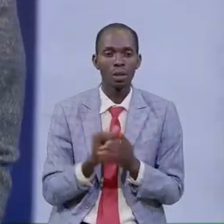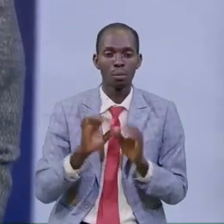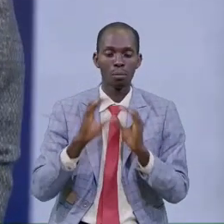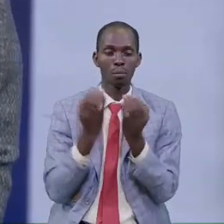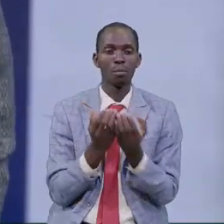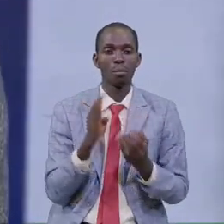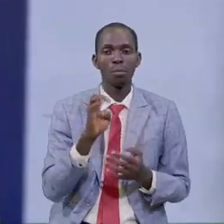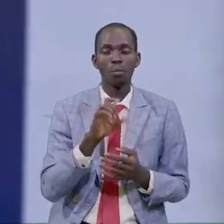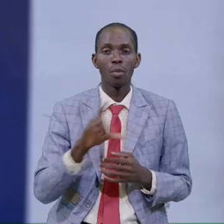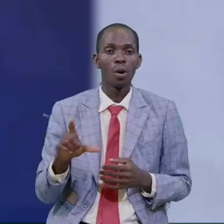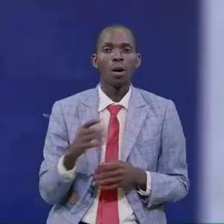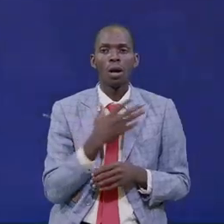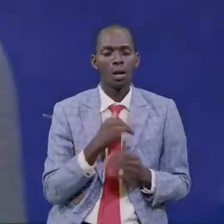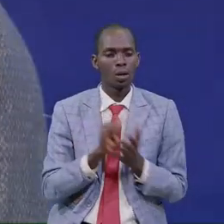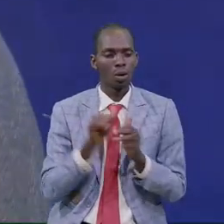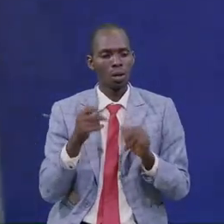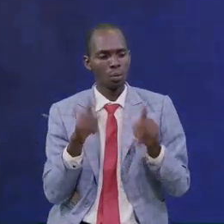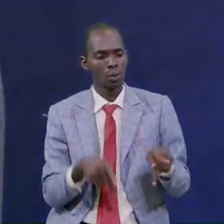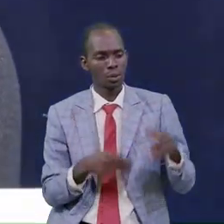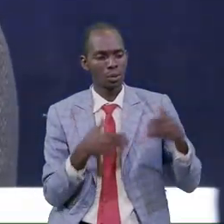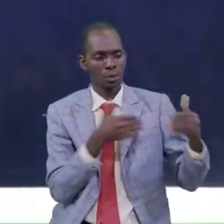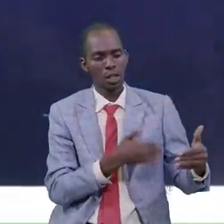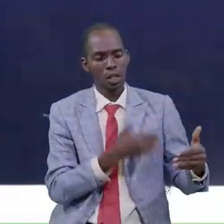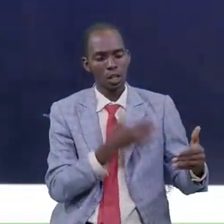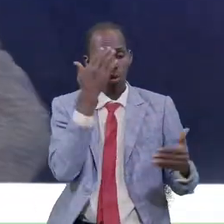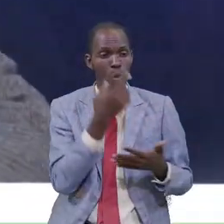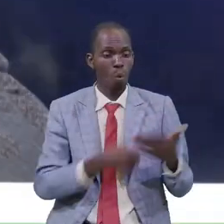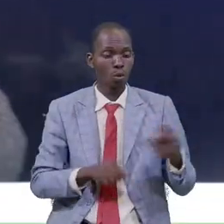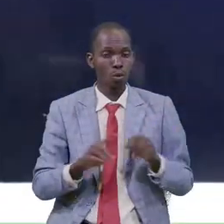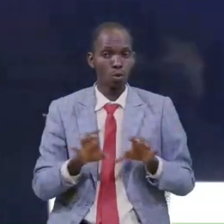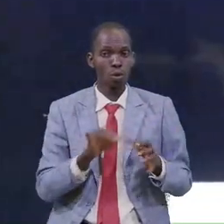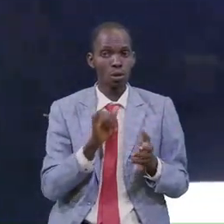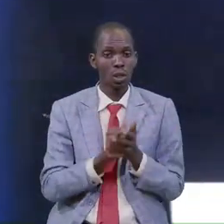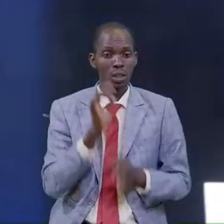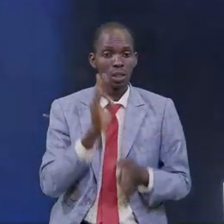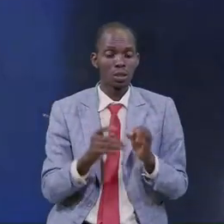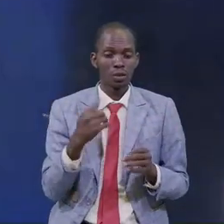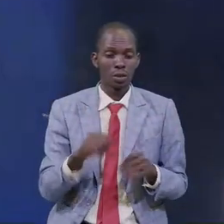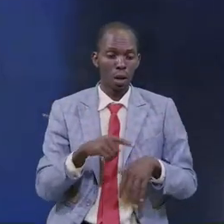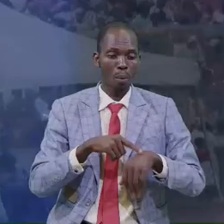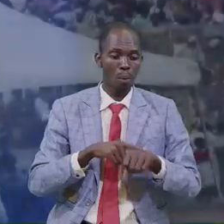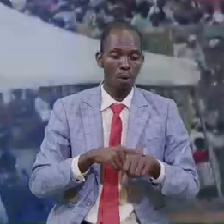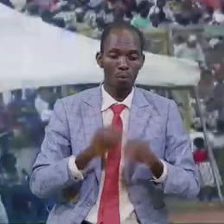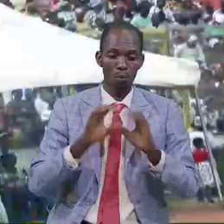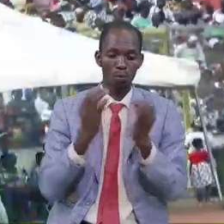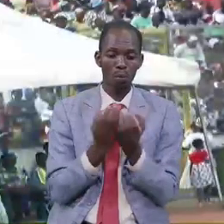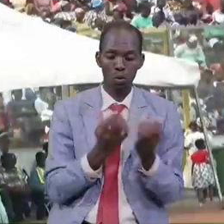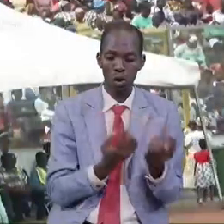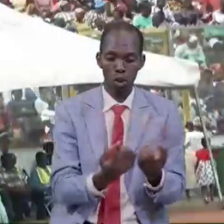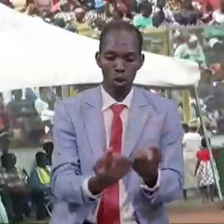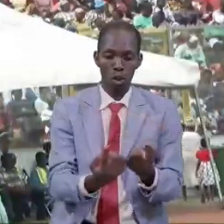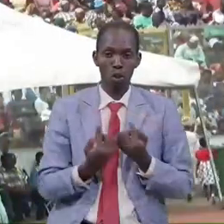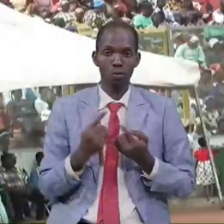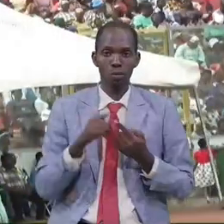he knows what to do. That when the ball is kicked to your side, you catch it. L'autre gardien qui